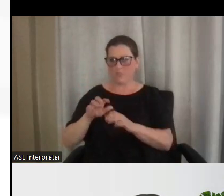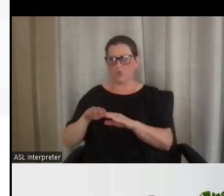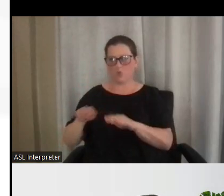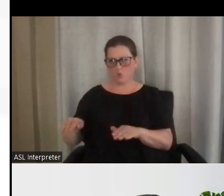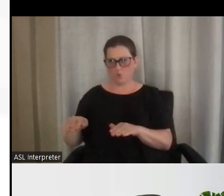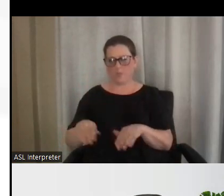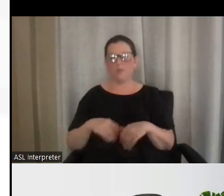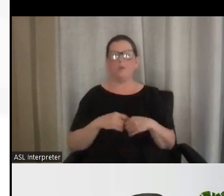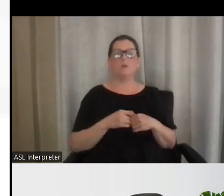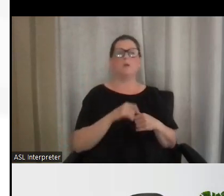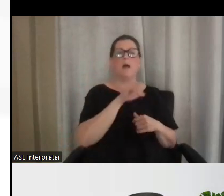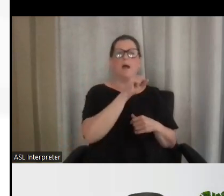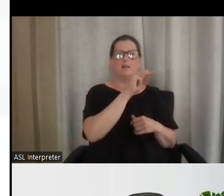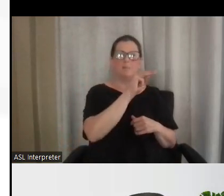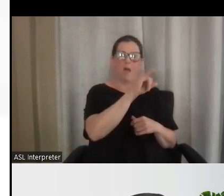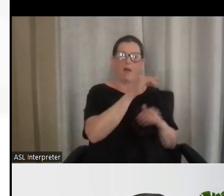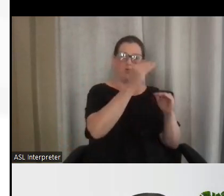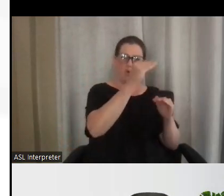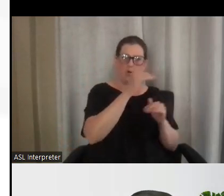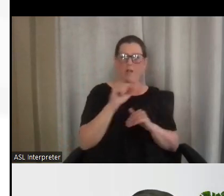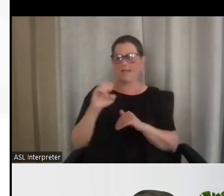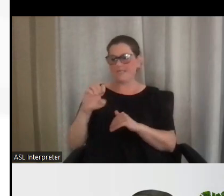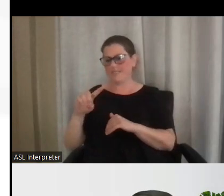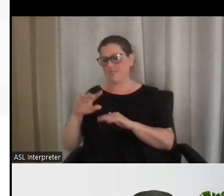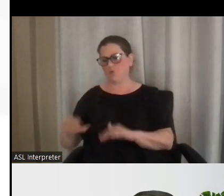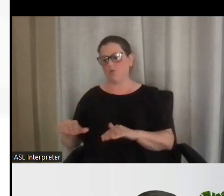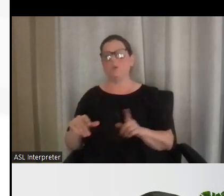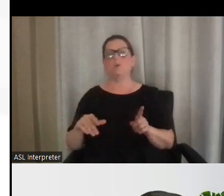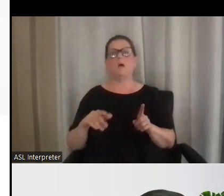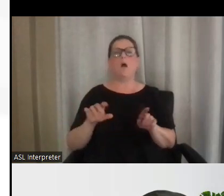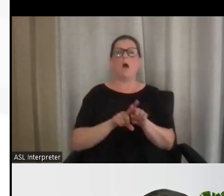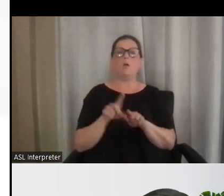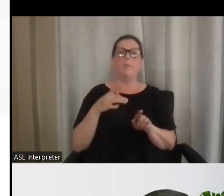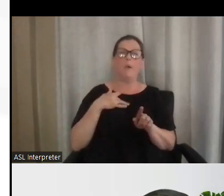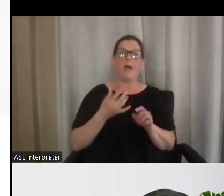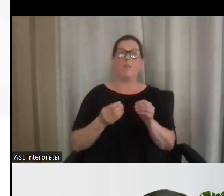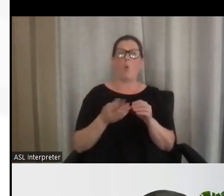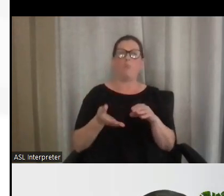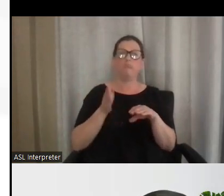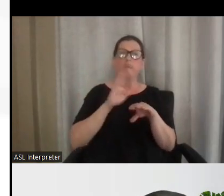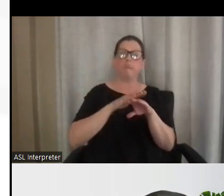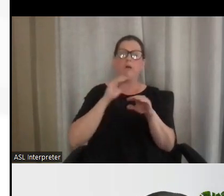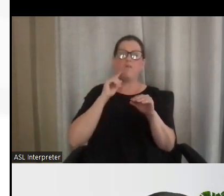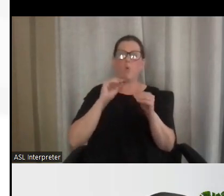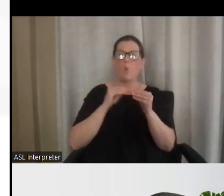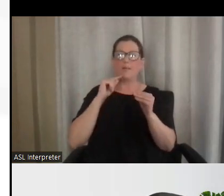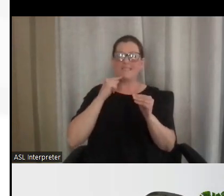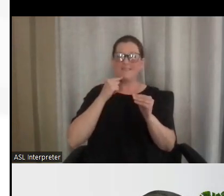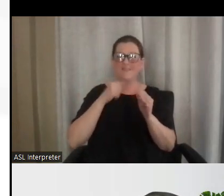also see a likelihood or an increased risk for more intense or severe symptoms related to mental